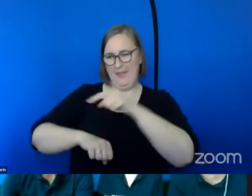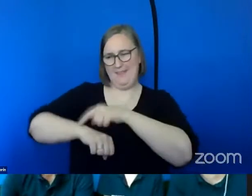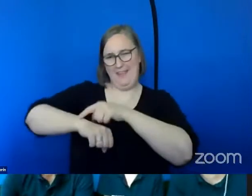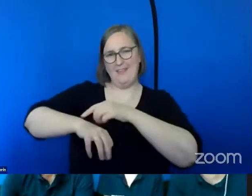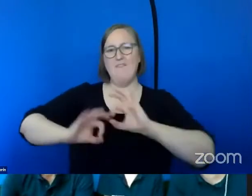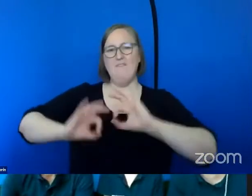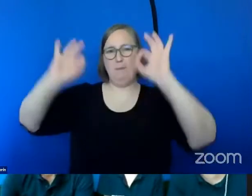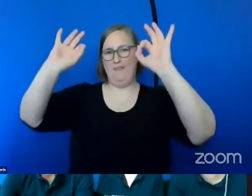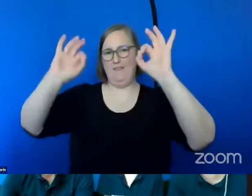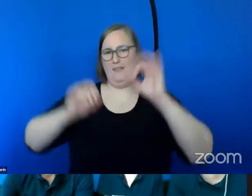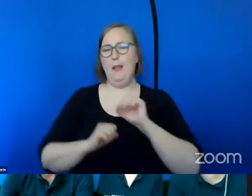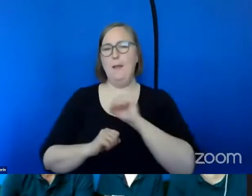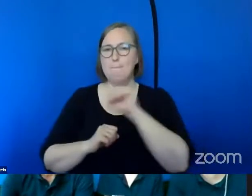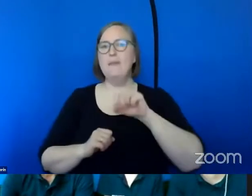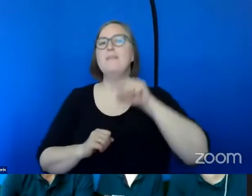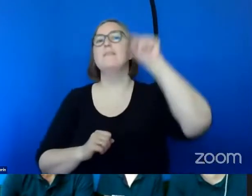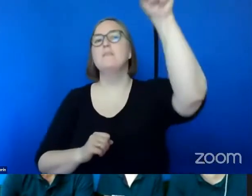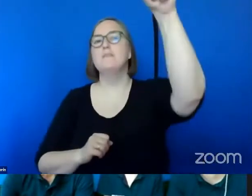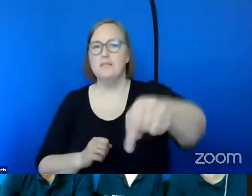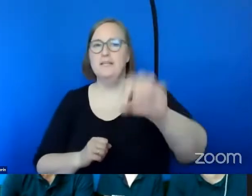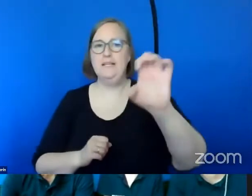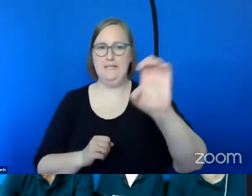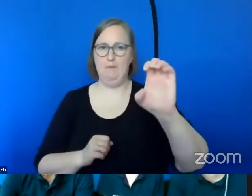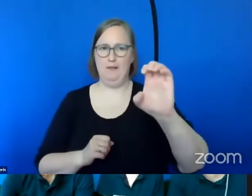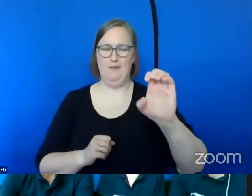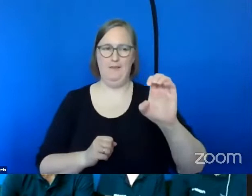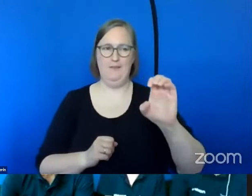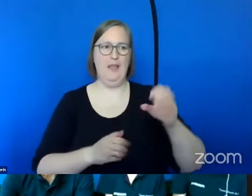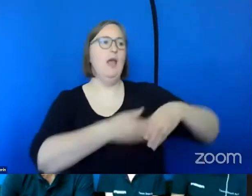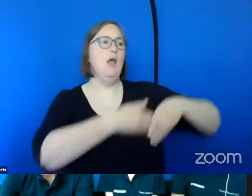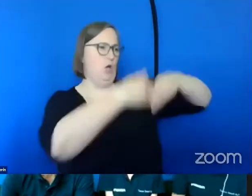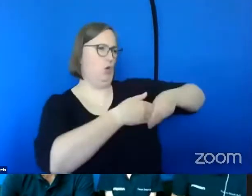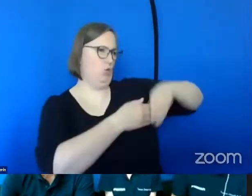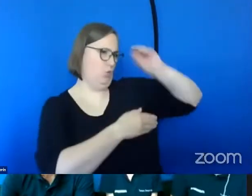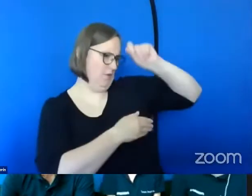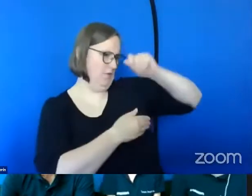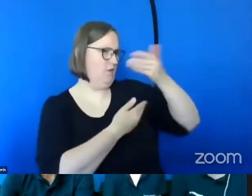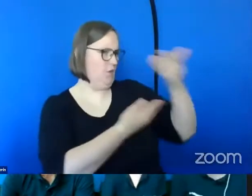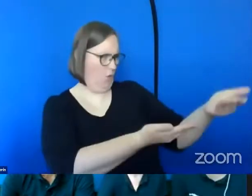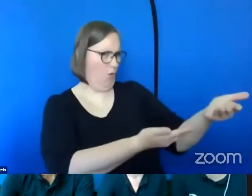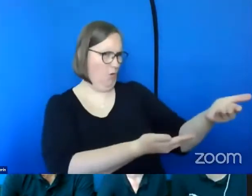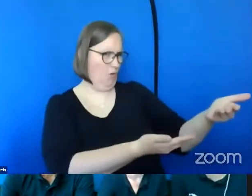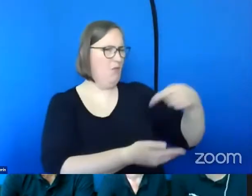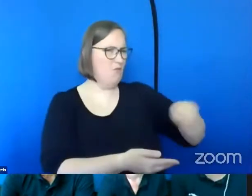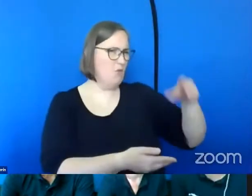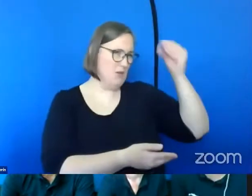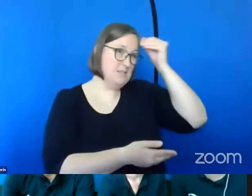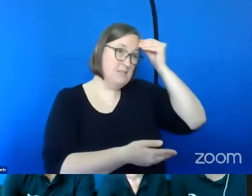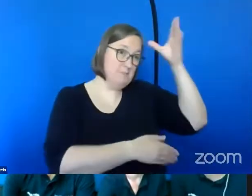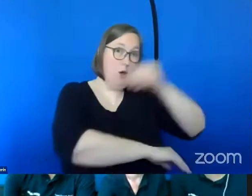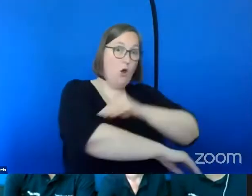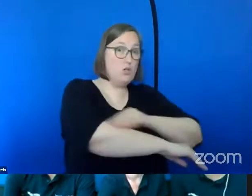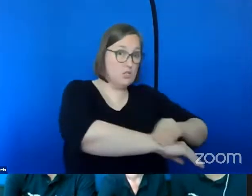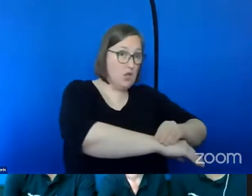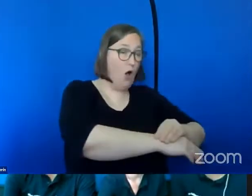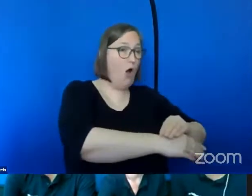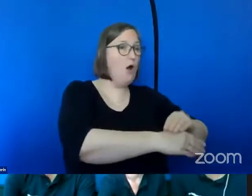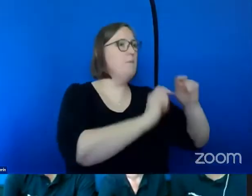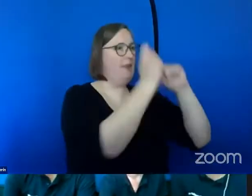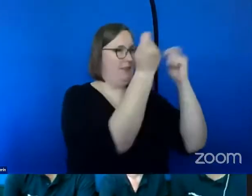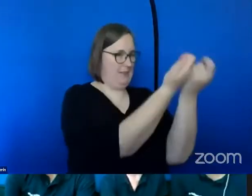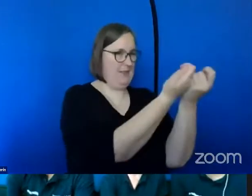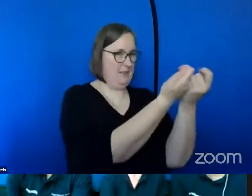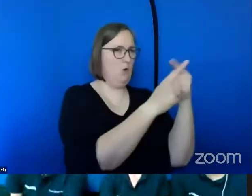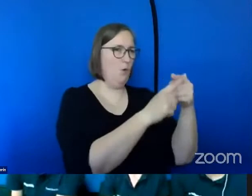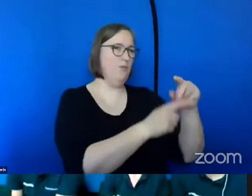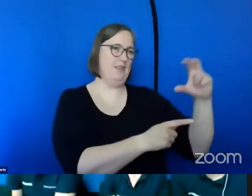And congratulations to all 5 of the teams in contention today. It was a brilliant competition